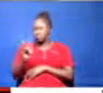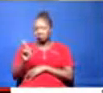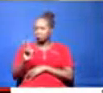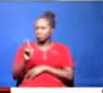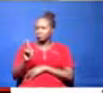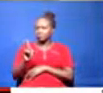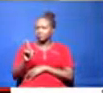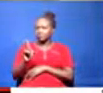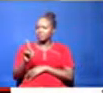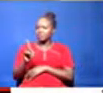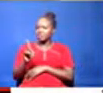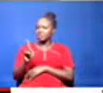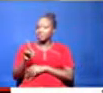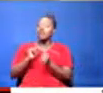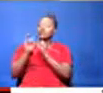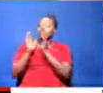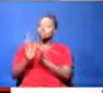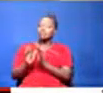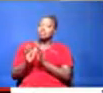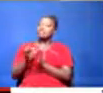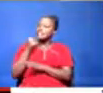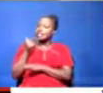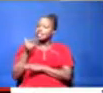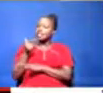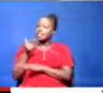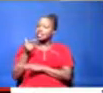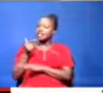My competitors are saying that